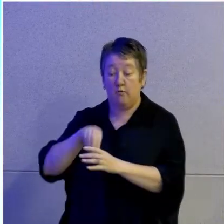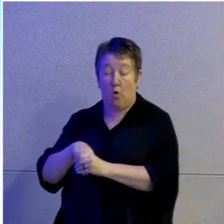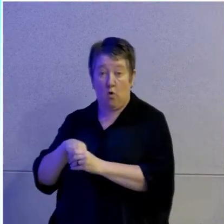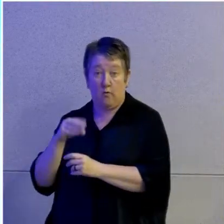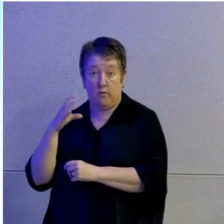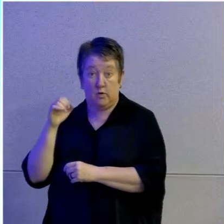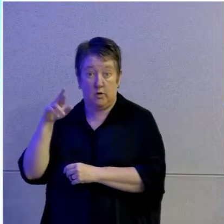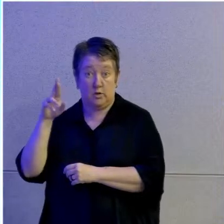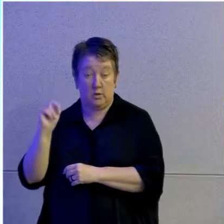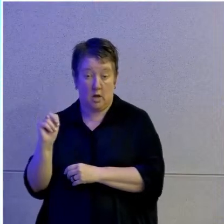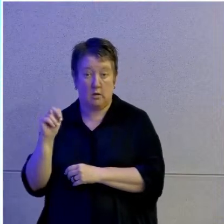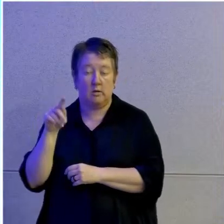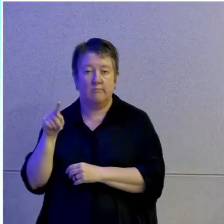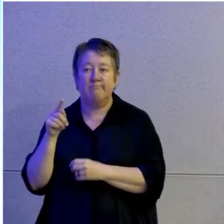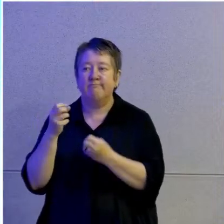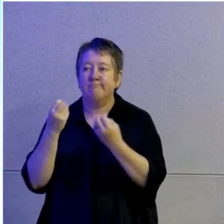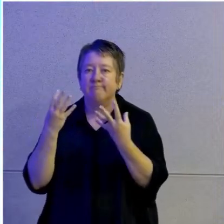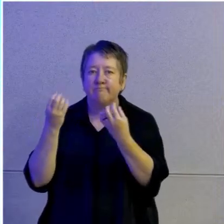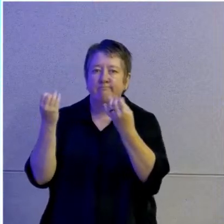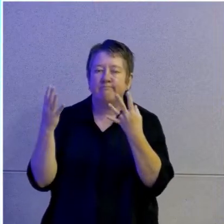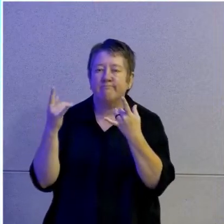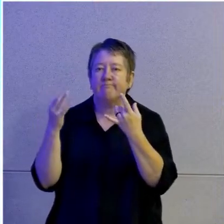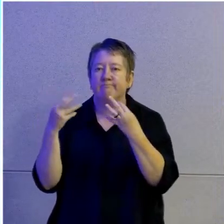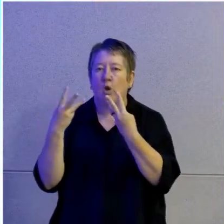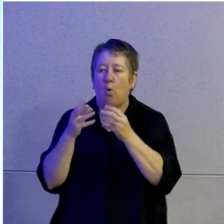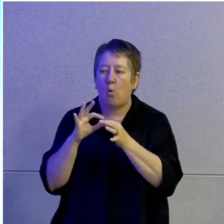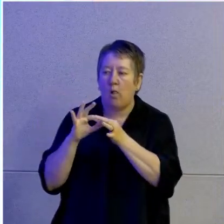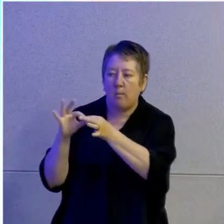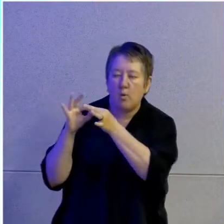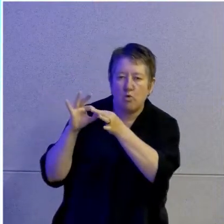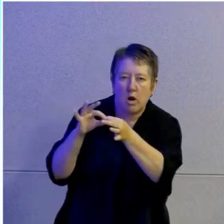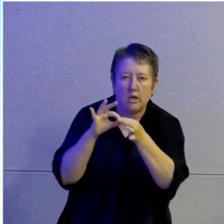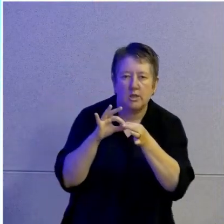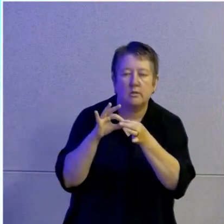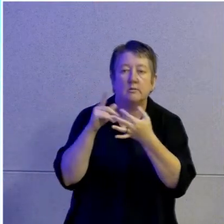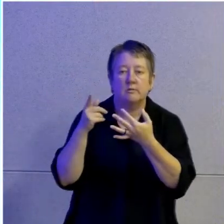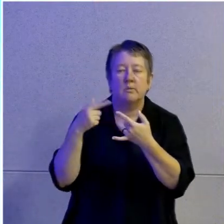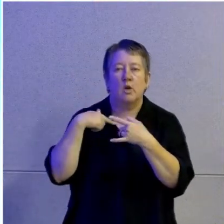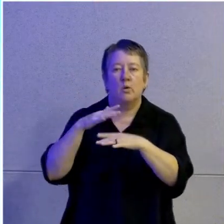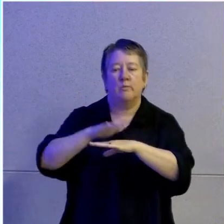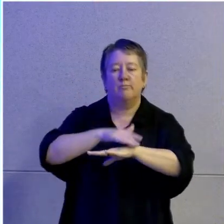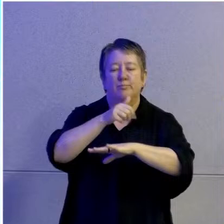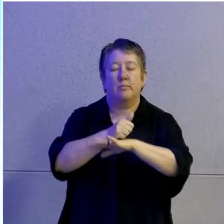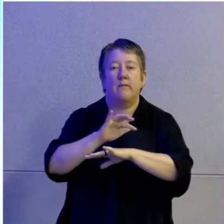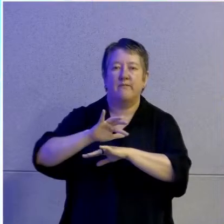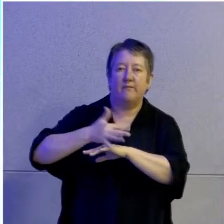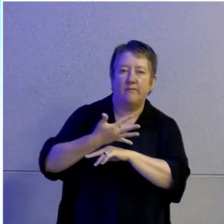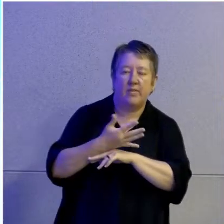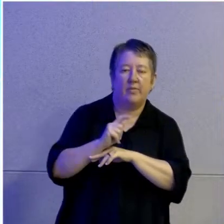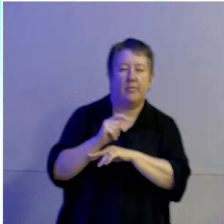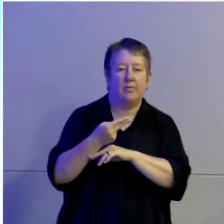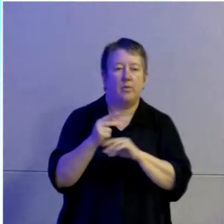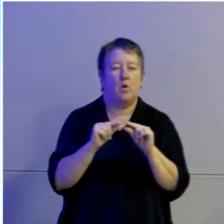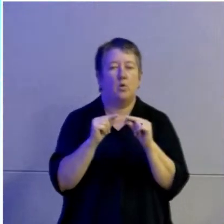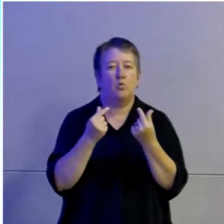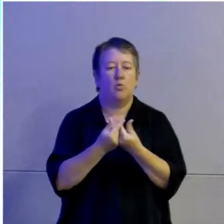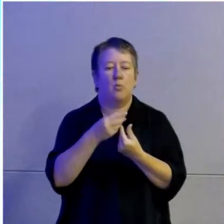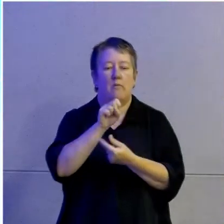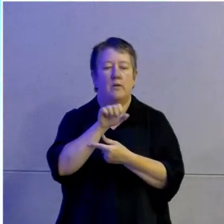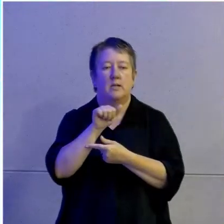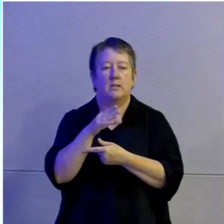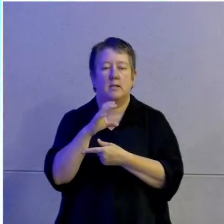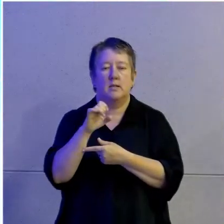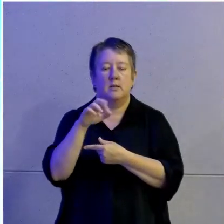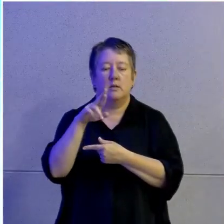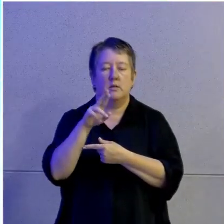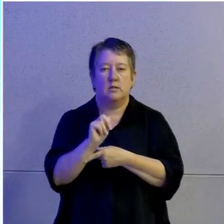levels of collaboration have matured to the establishment of the fifth group of this SA CERN, that